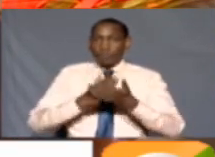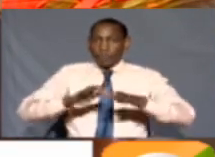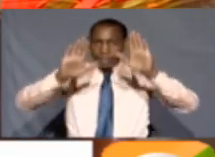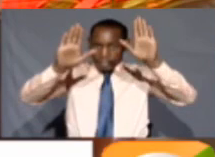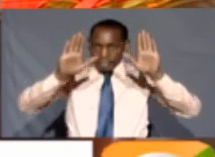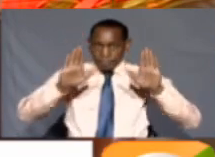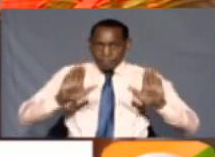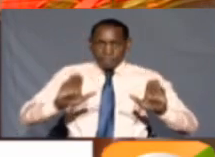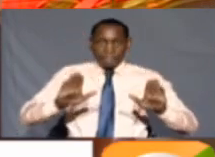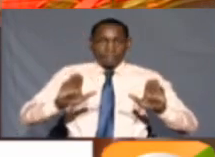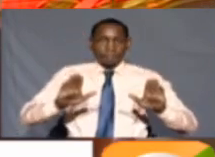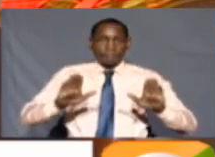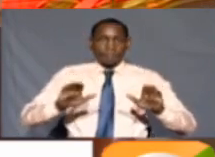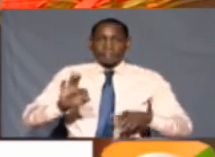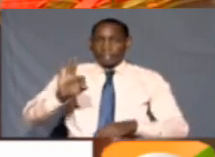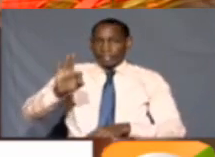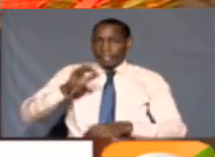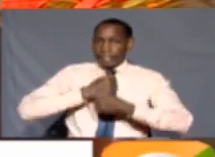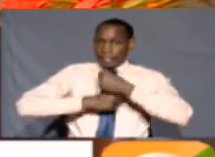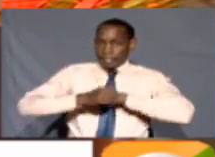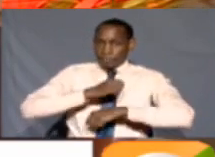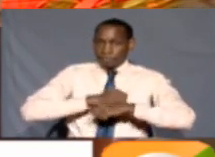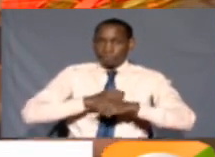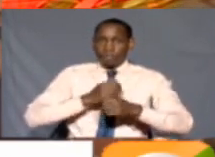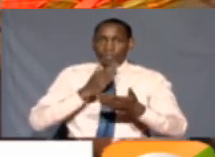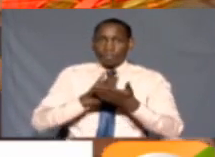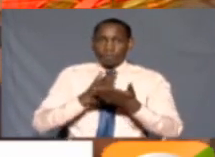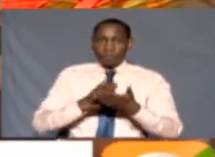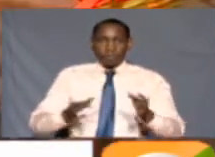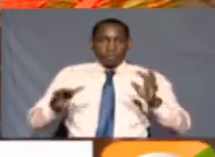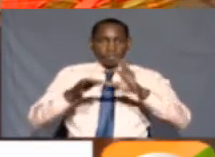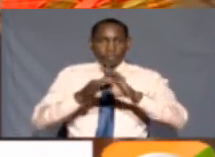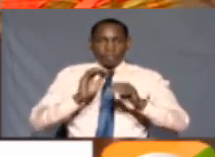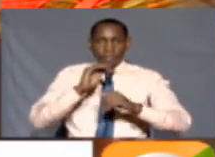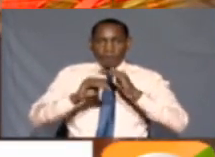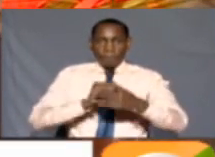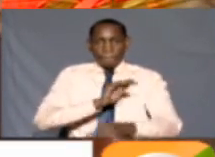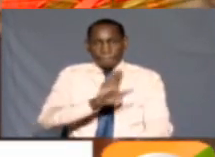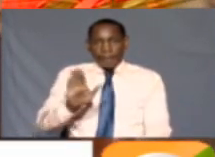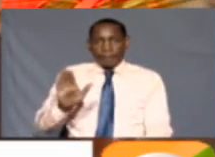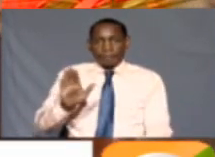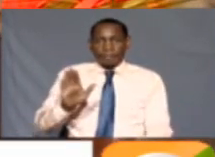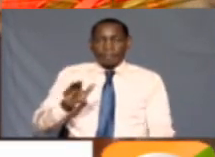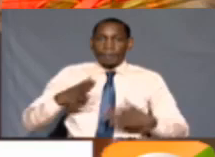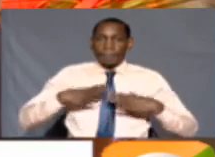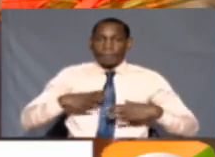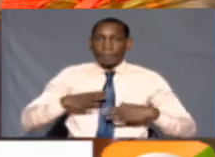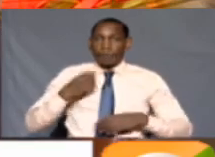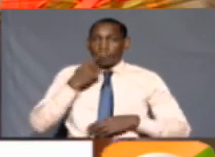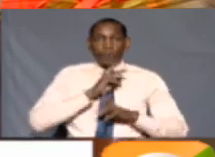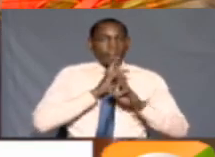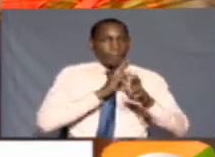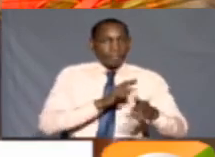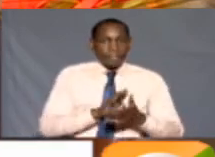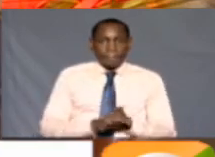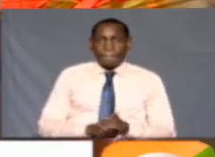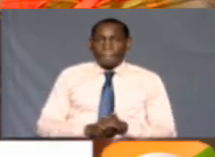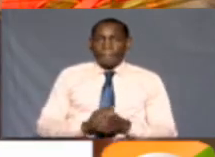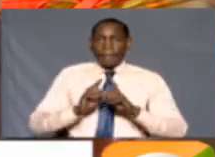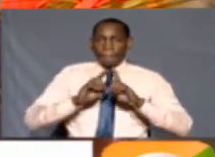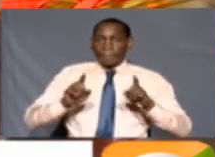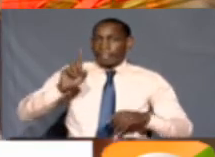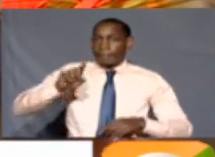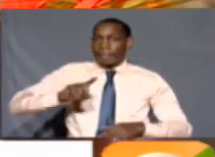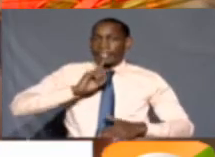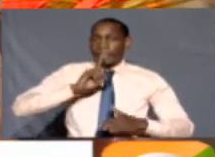important distinction. So these three things seem to cut across all of these whistleblowers. But I think what we have to say